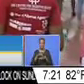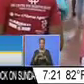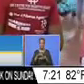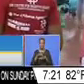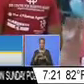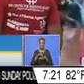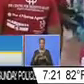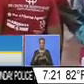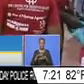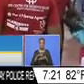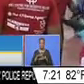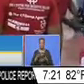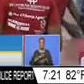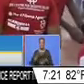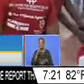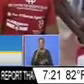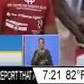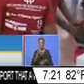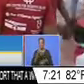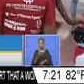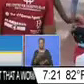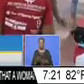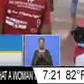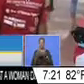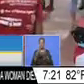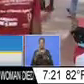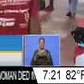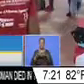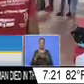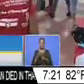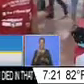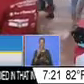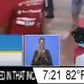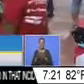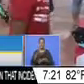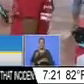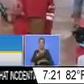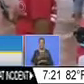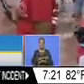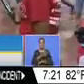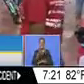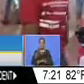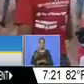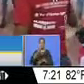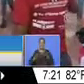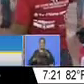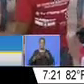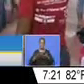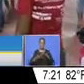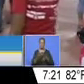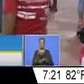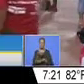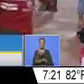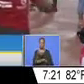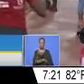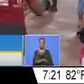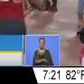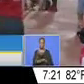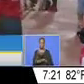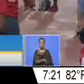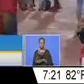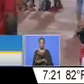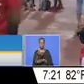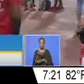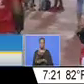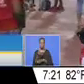their national cut. And I saw a lot of them come out to post smiling, so it was a good day. The seniors stepped up, and obviously not easy